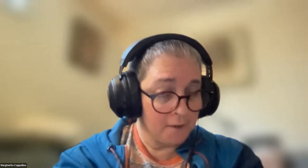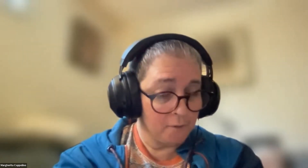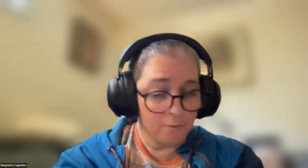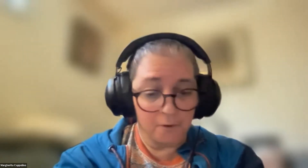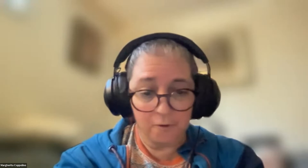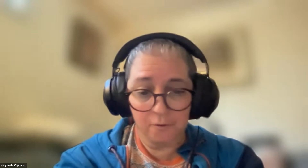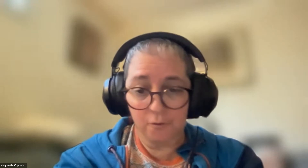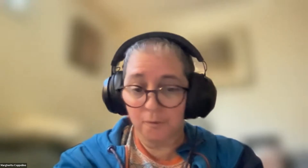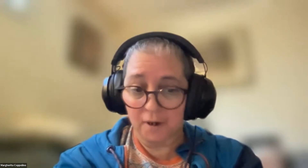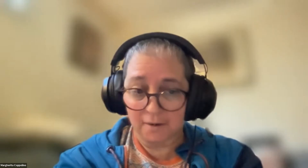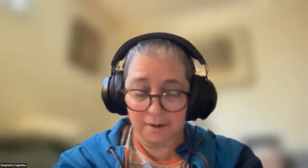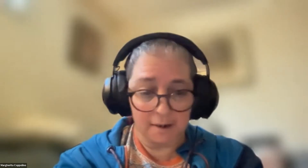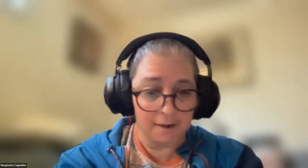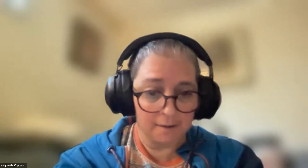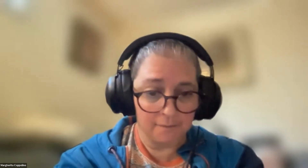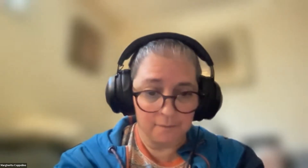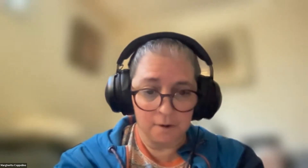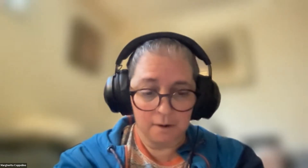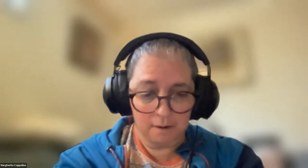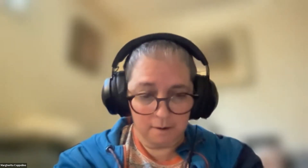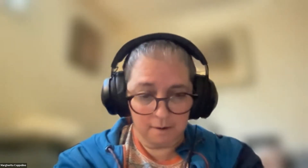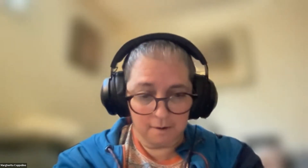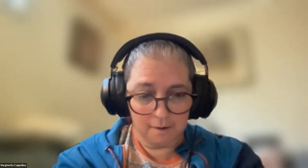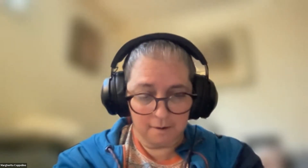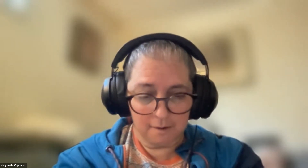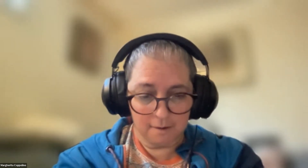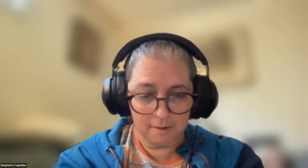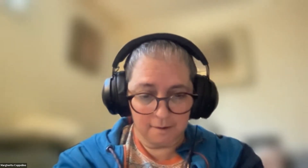One final person to present today